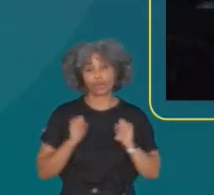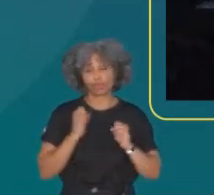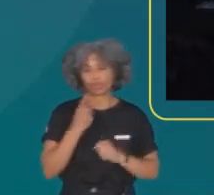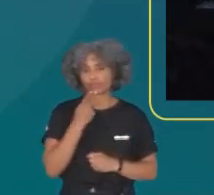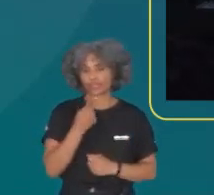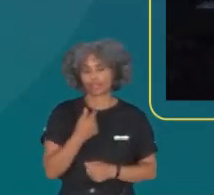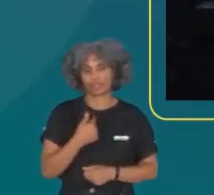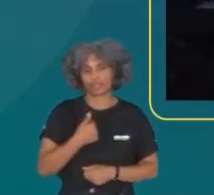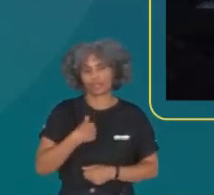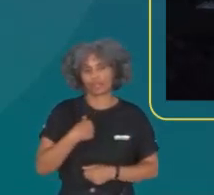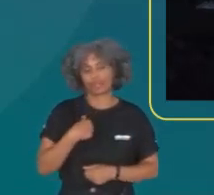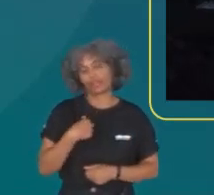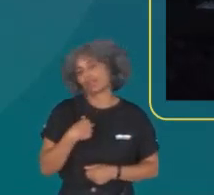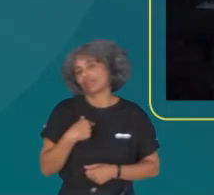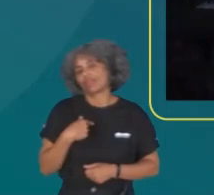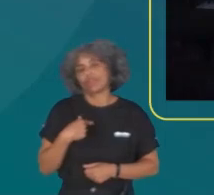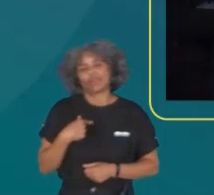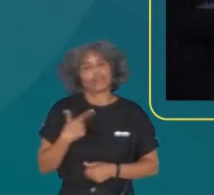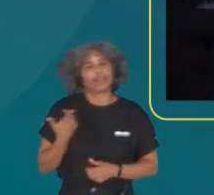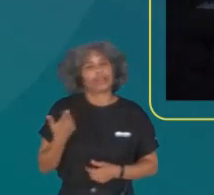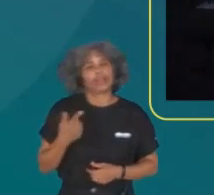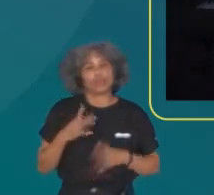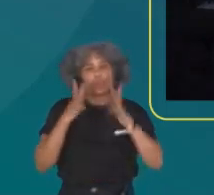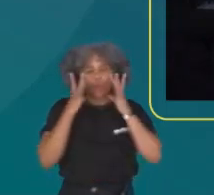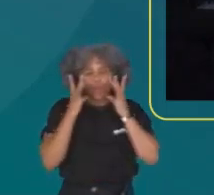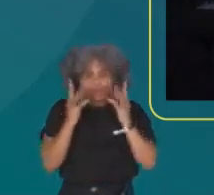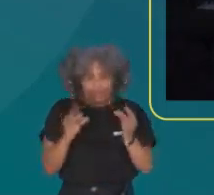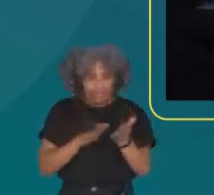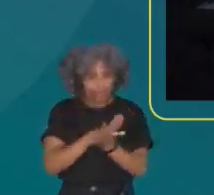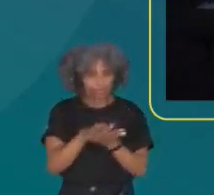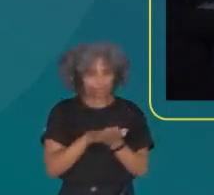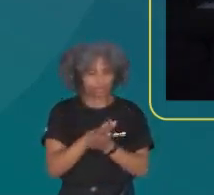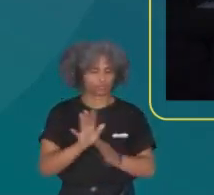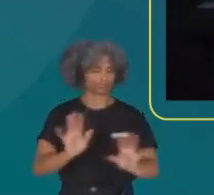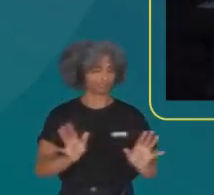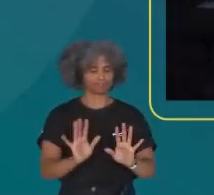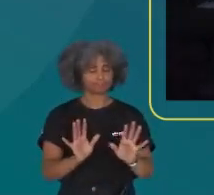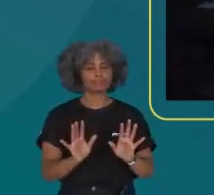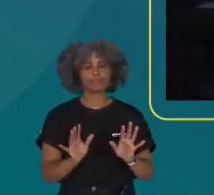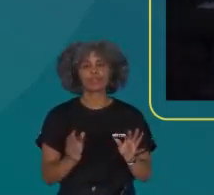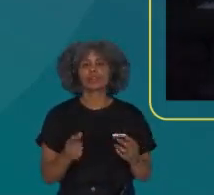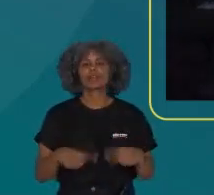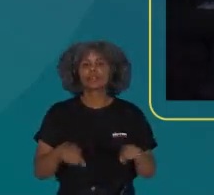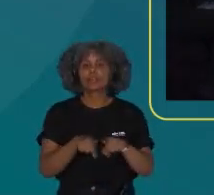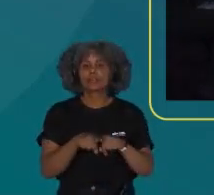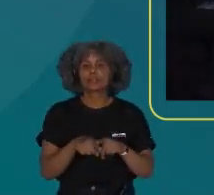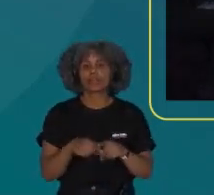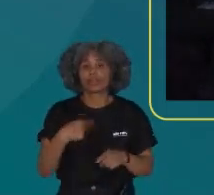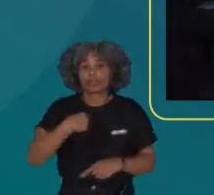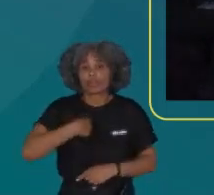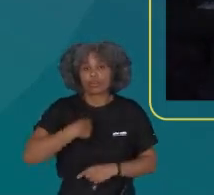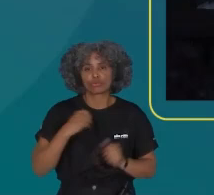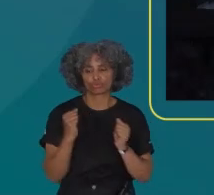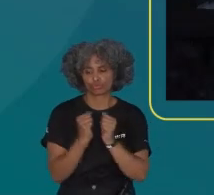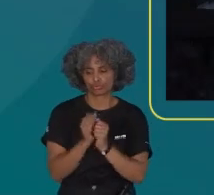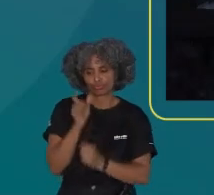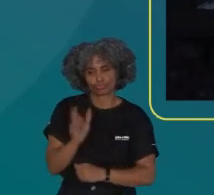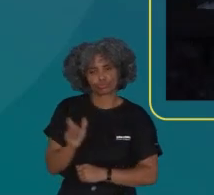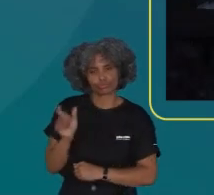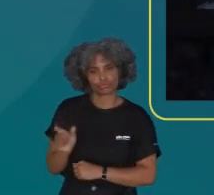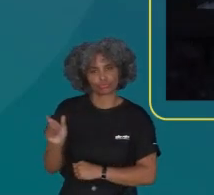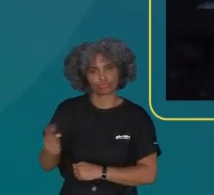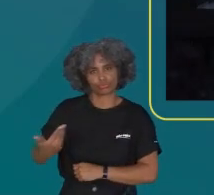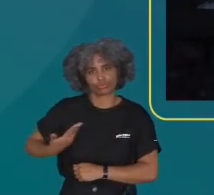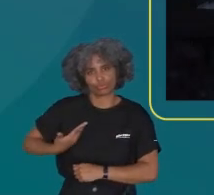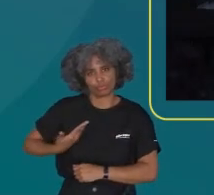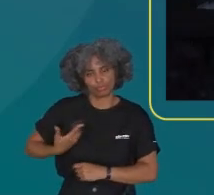work. We're working hardly here with my colleague here, Lina, and everything. I mean, we got all the secretaries, because this is not only from the